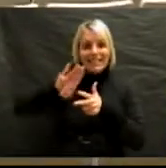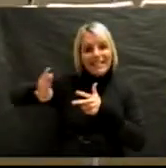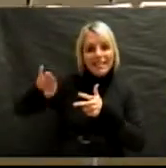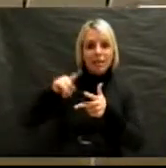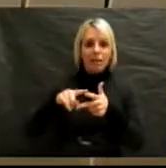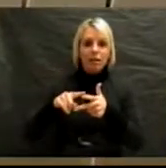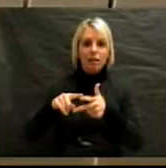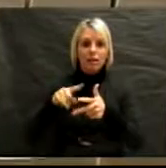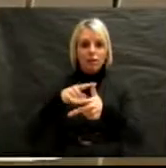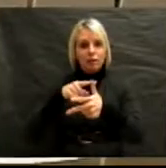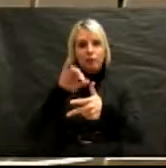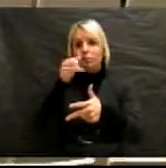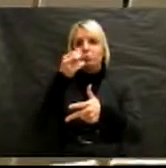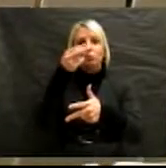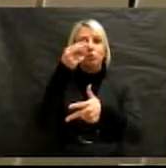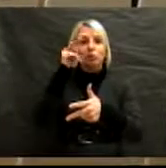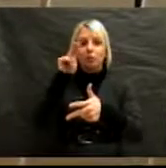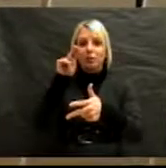Any further